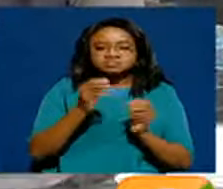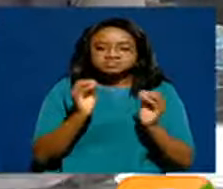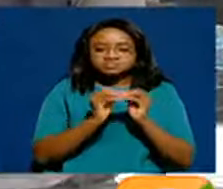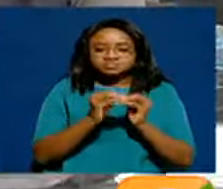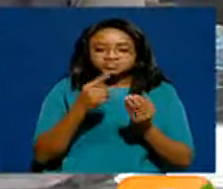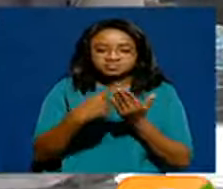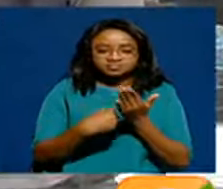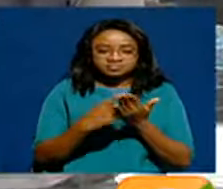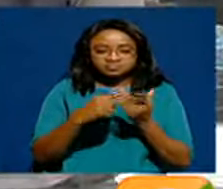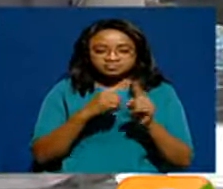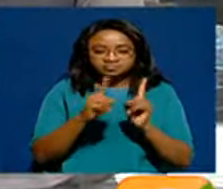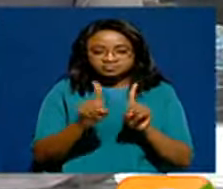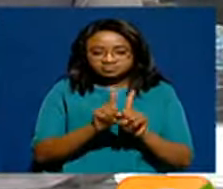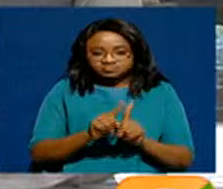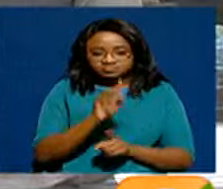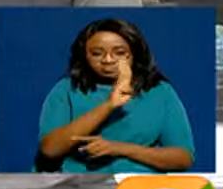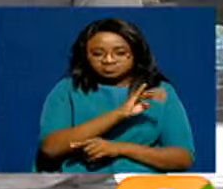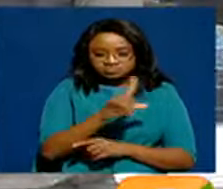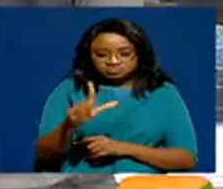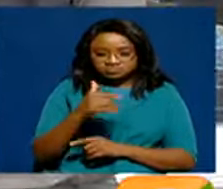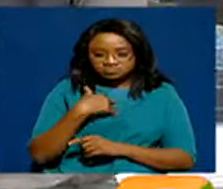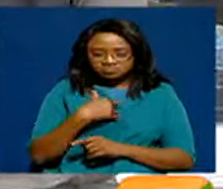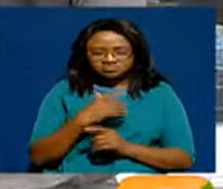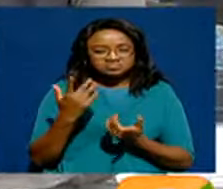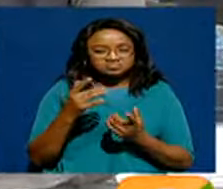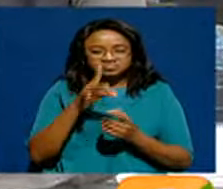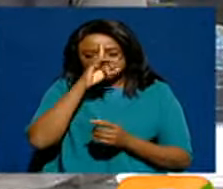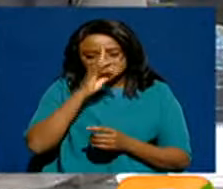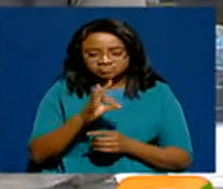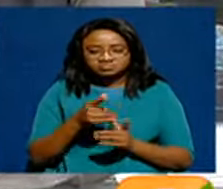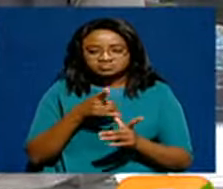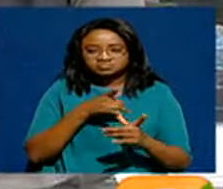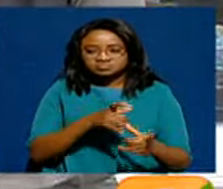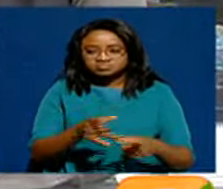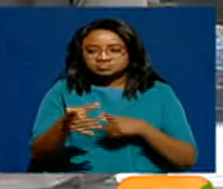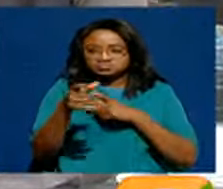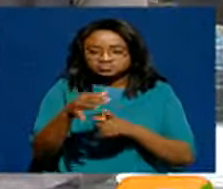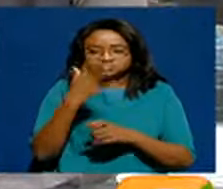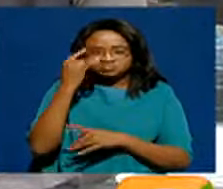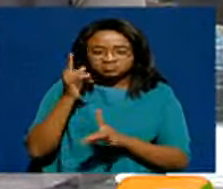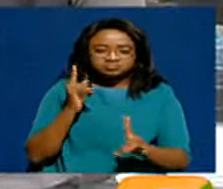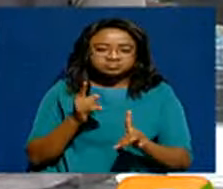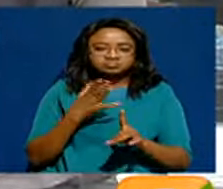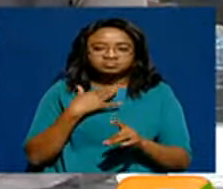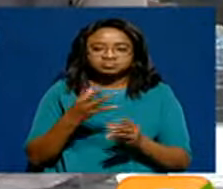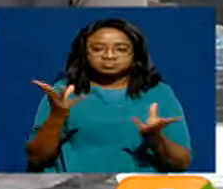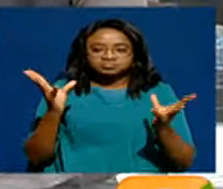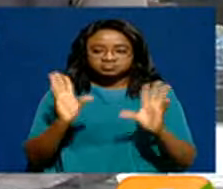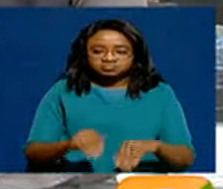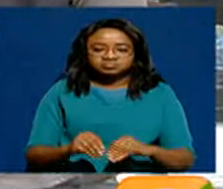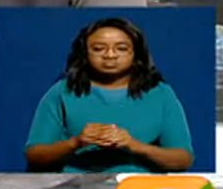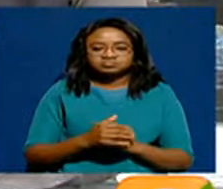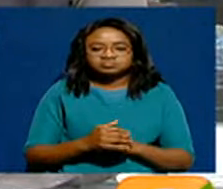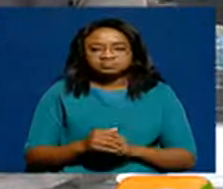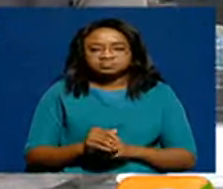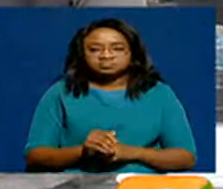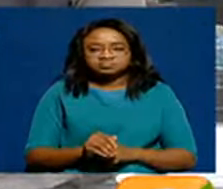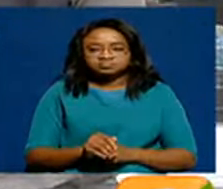the bill continues to attract sharp criticism as calls to shoot it down when it comes to the floor of the